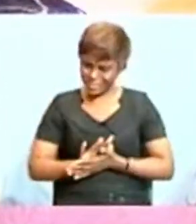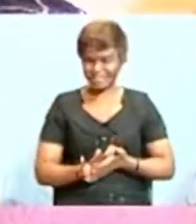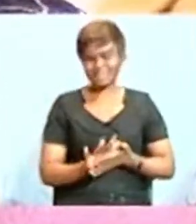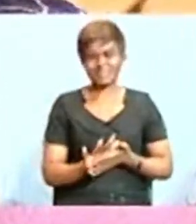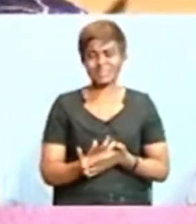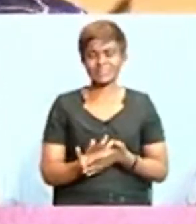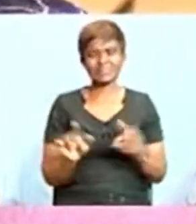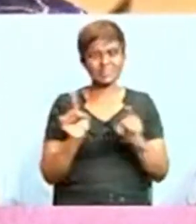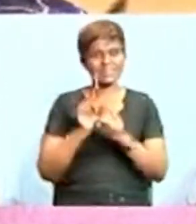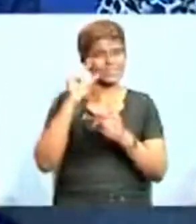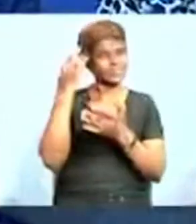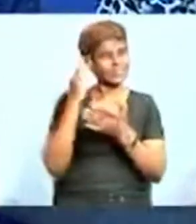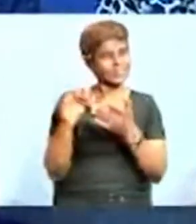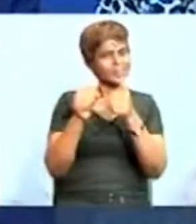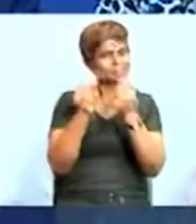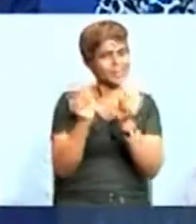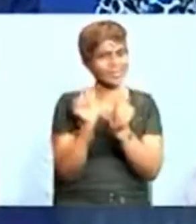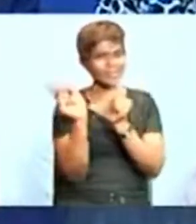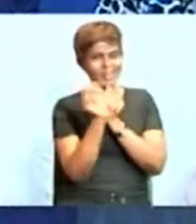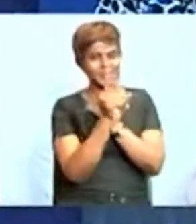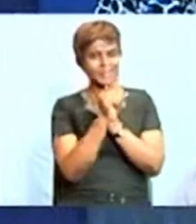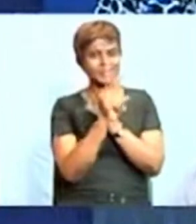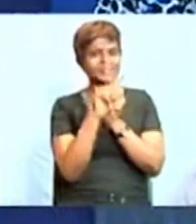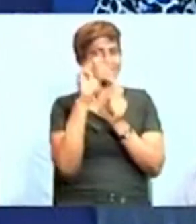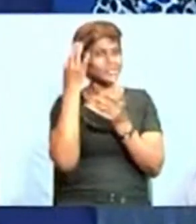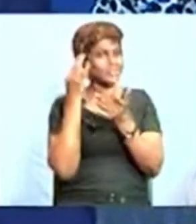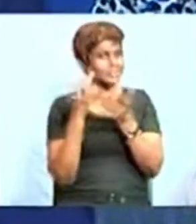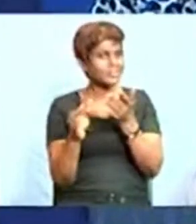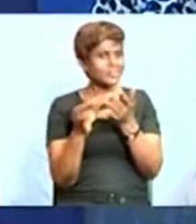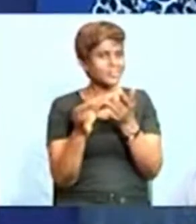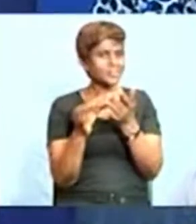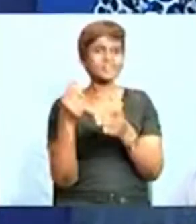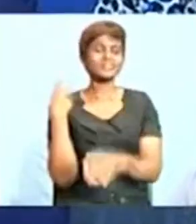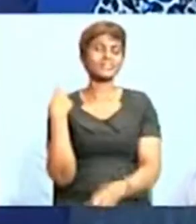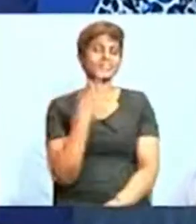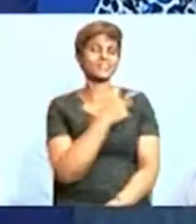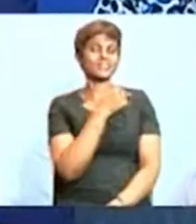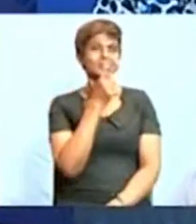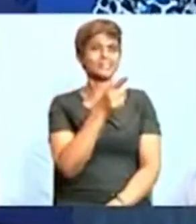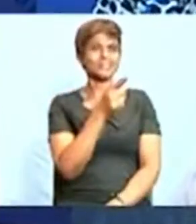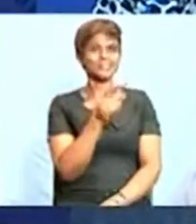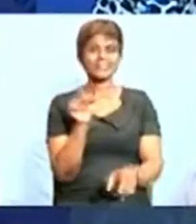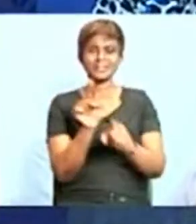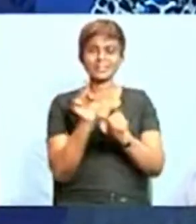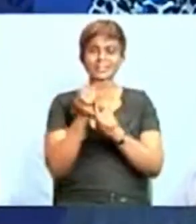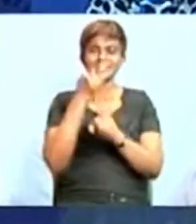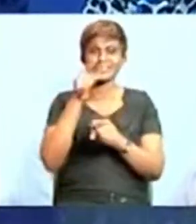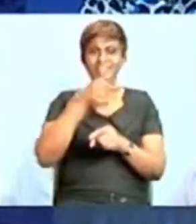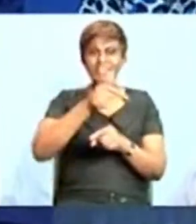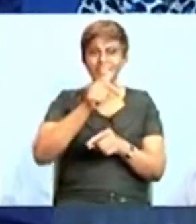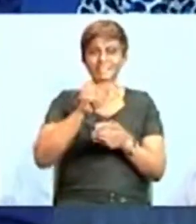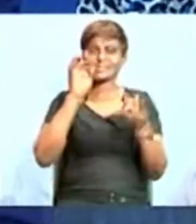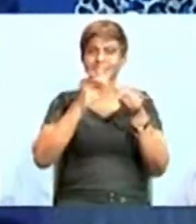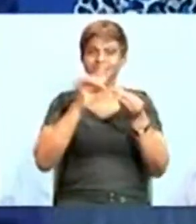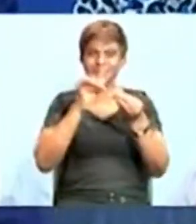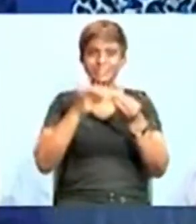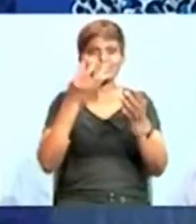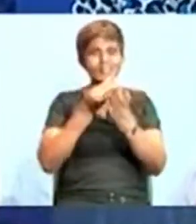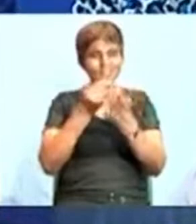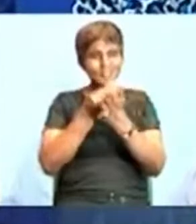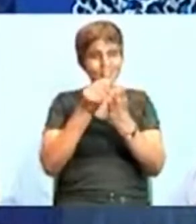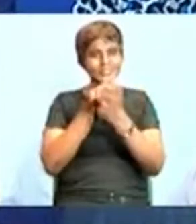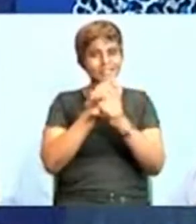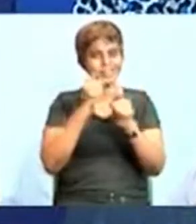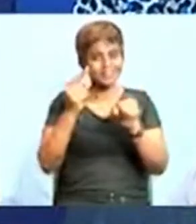the Secretary General there, who is the clerk of the parliament, was saying that he spends a lot of money